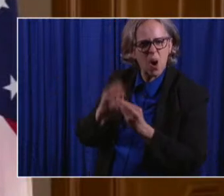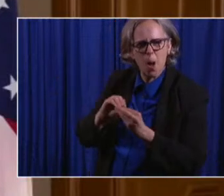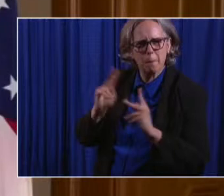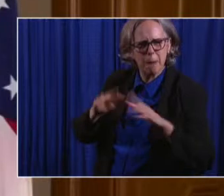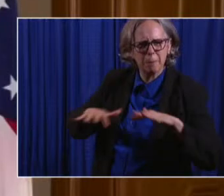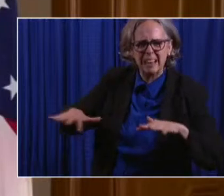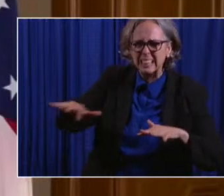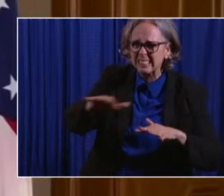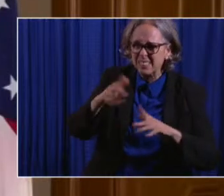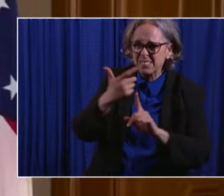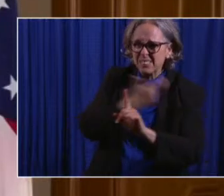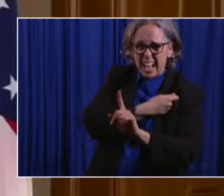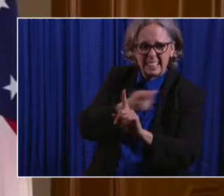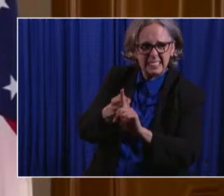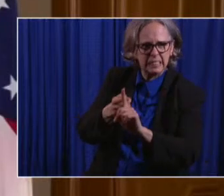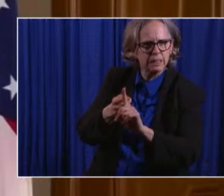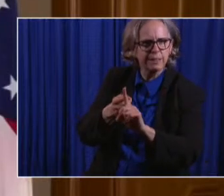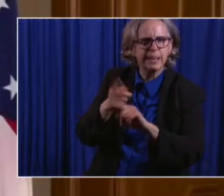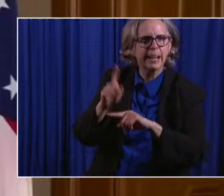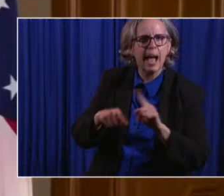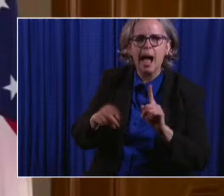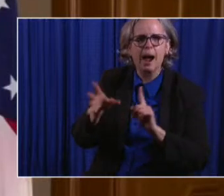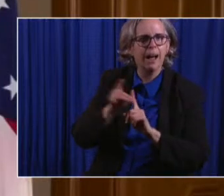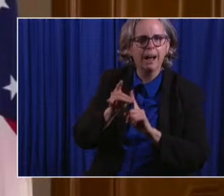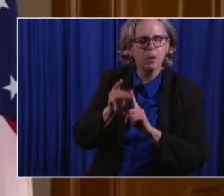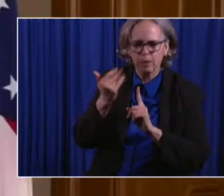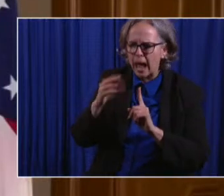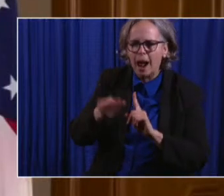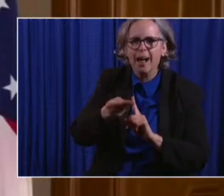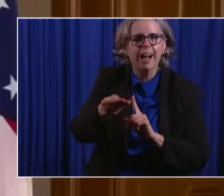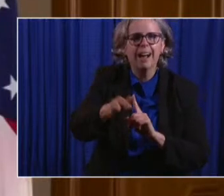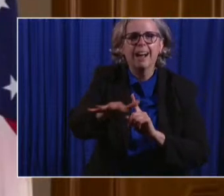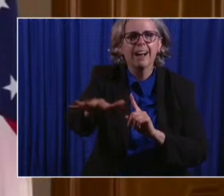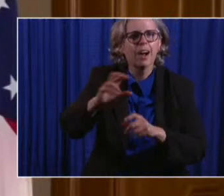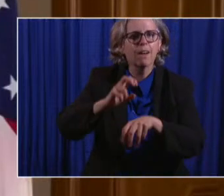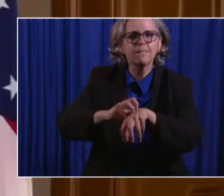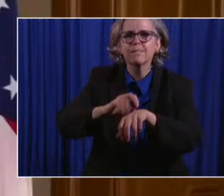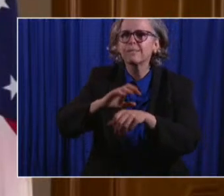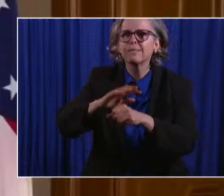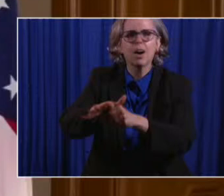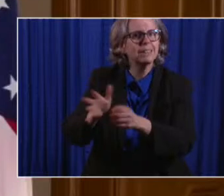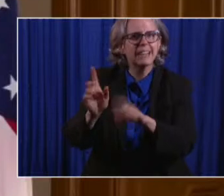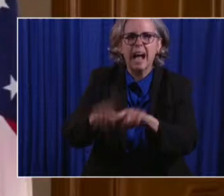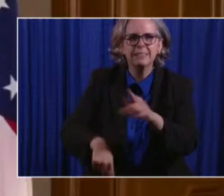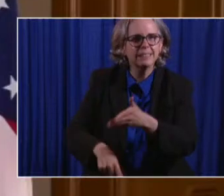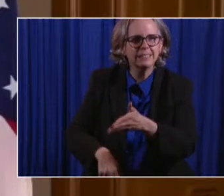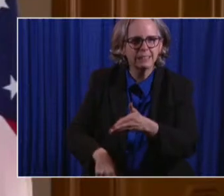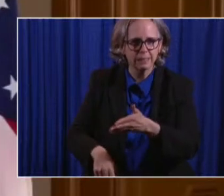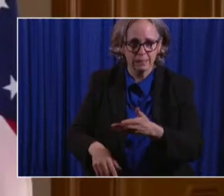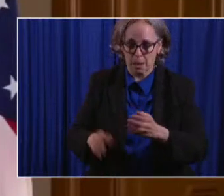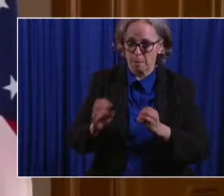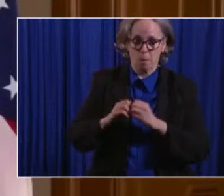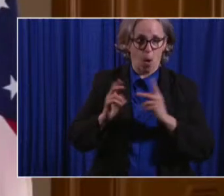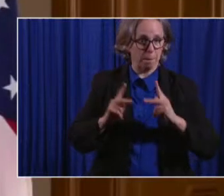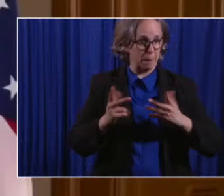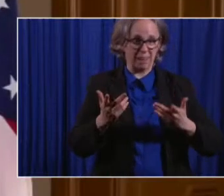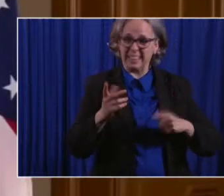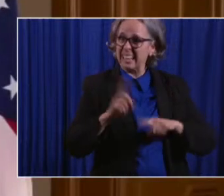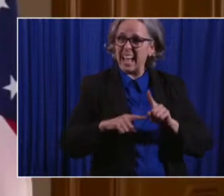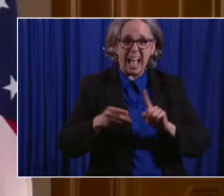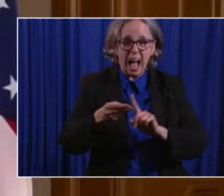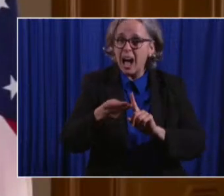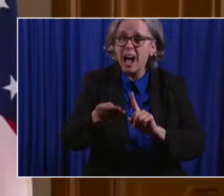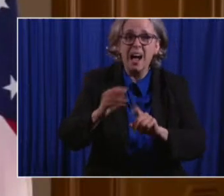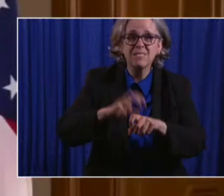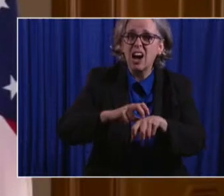it and they cannot pass it. And the more people that can't pass it, the faster this devil goes away. The faster it